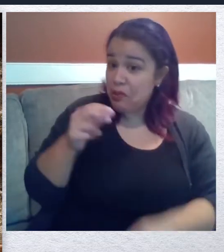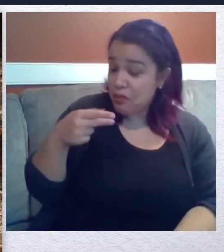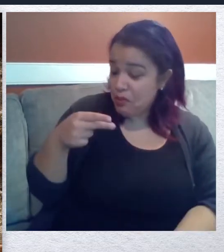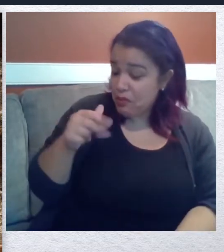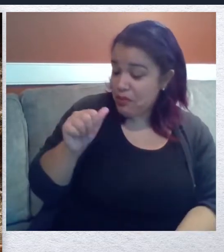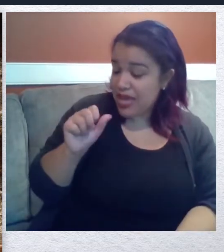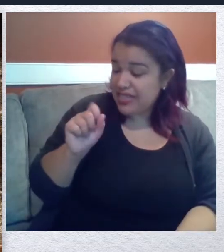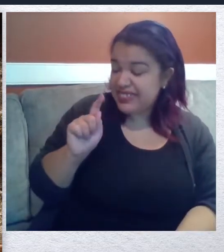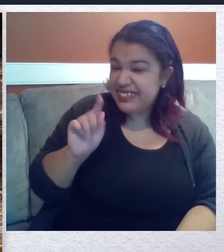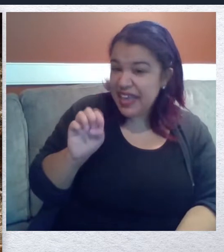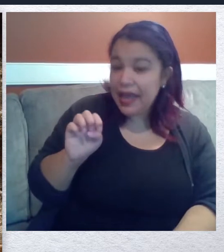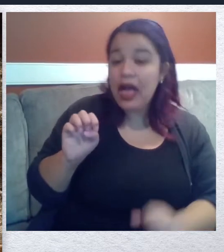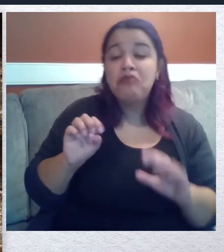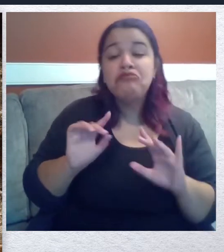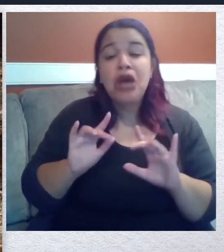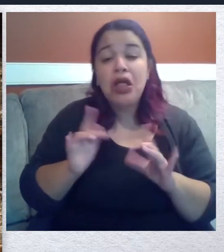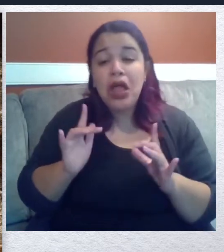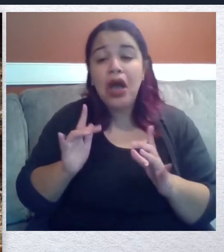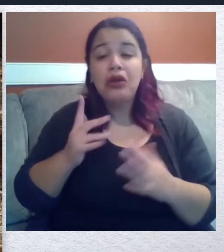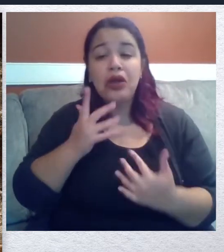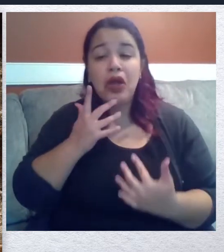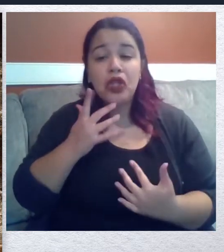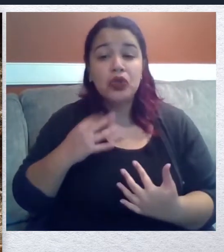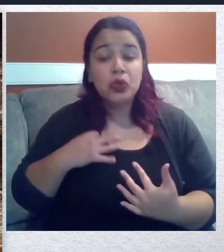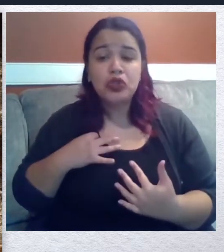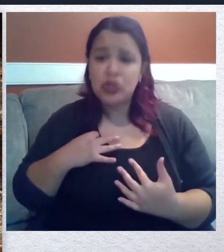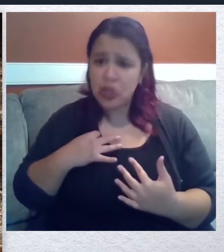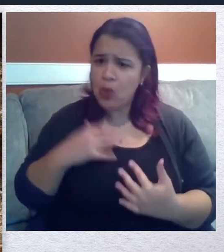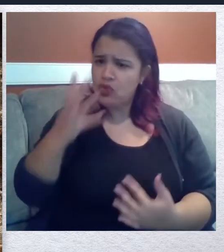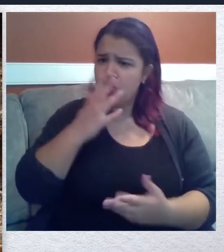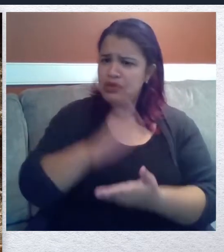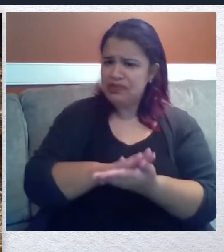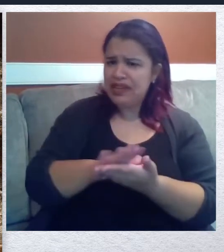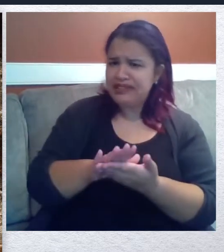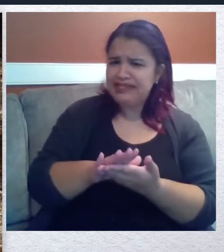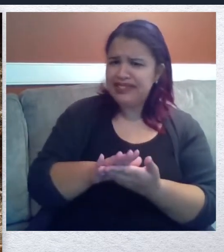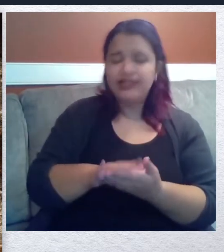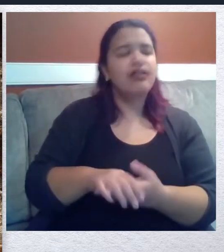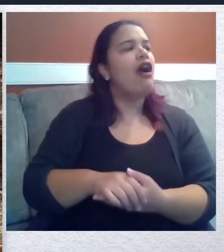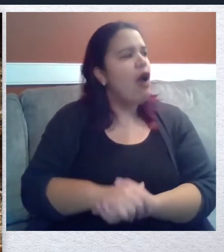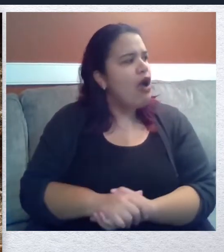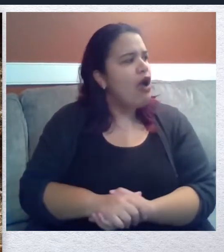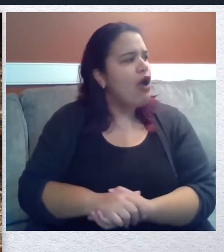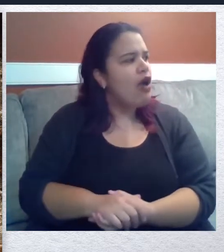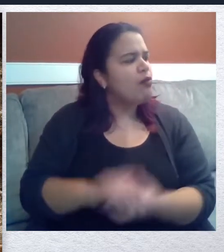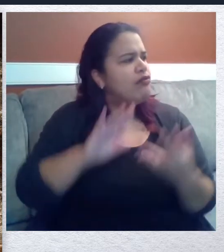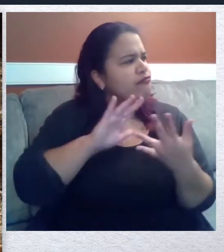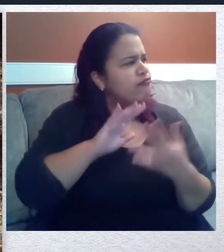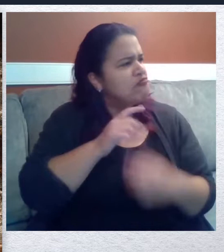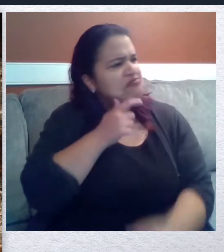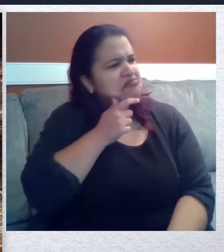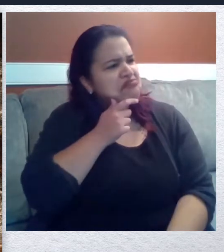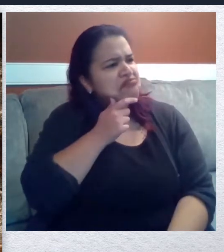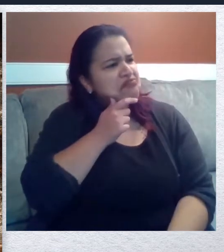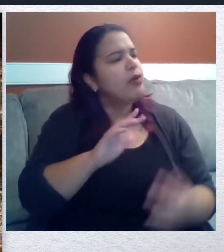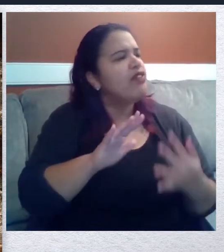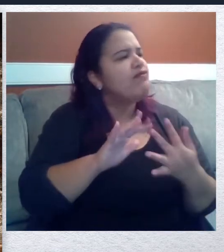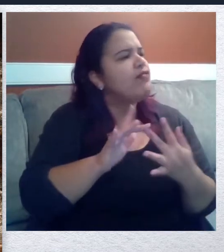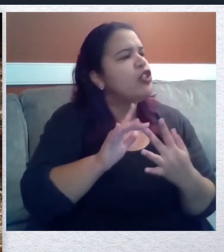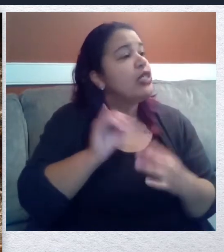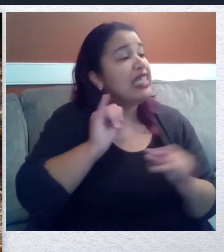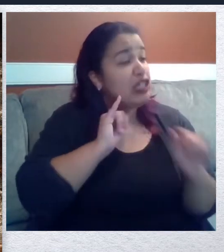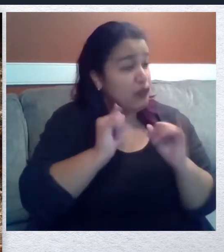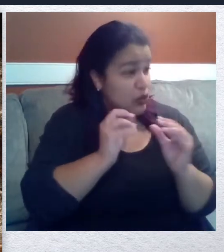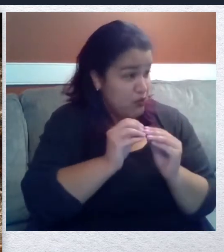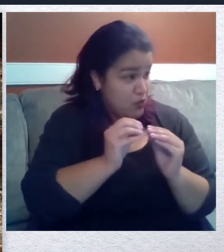is unique to a virtual interview? Well, Dennis, when you are in a virtual interview, you make eye contact